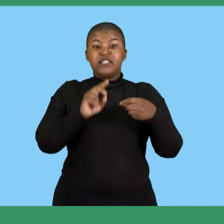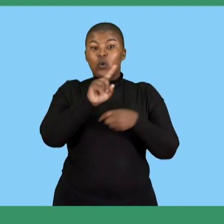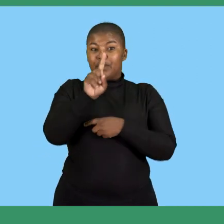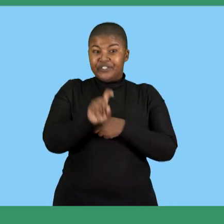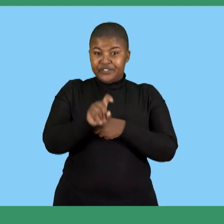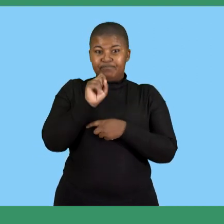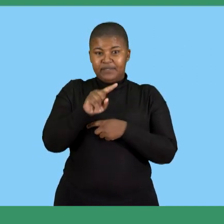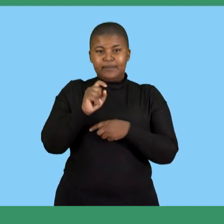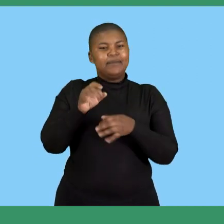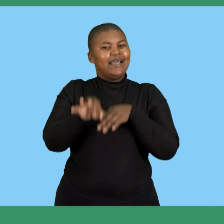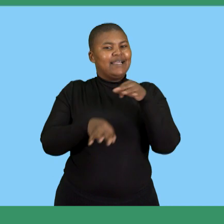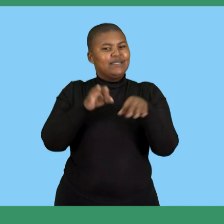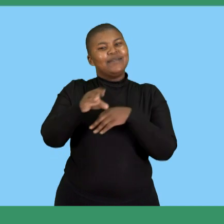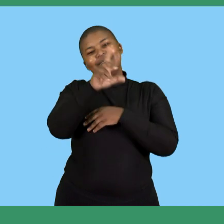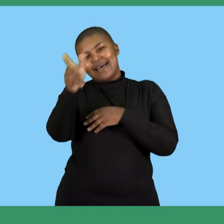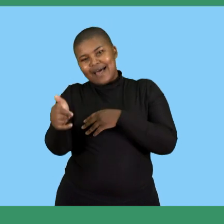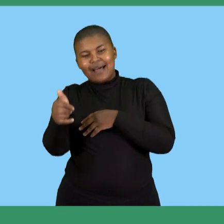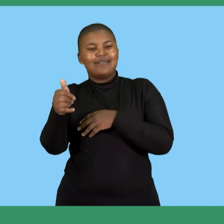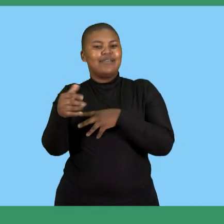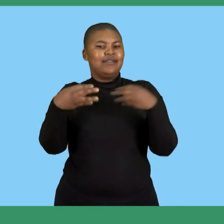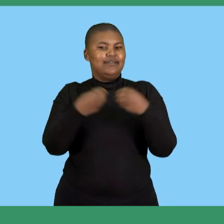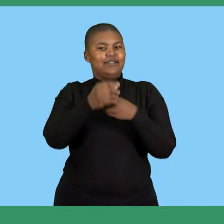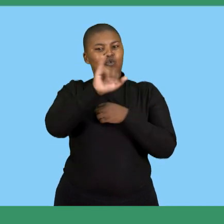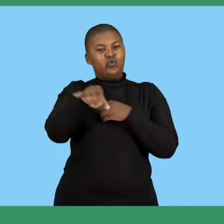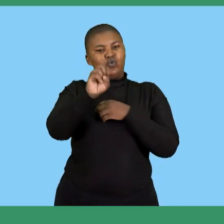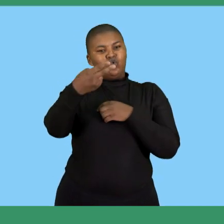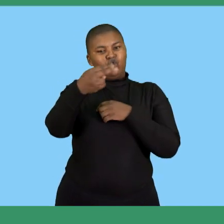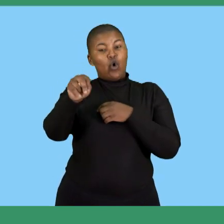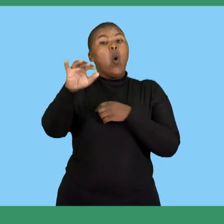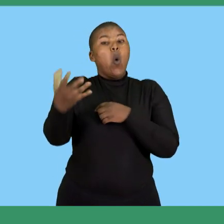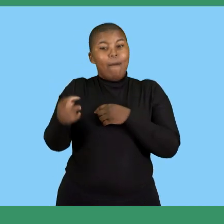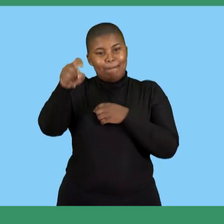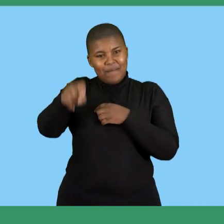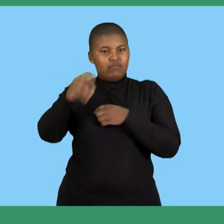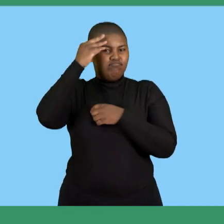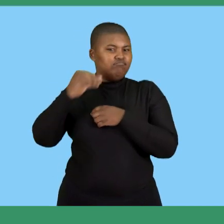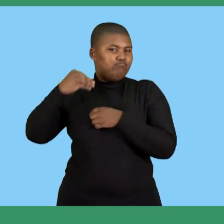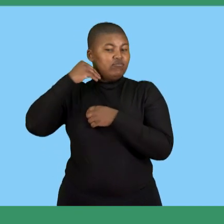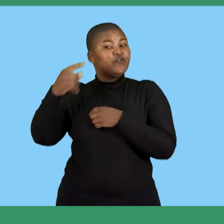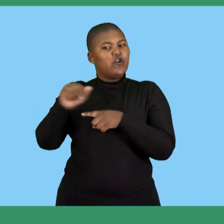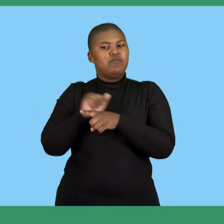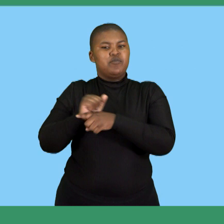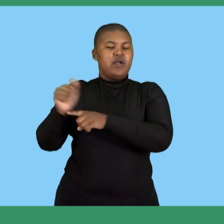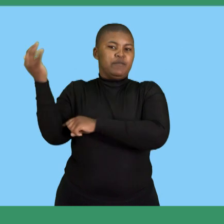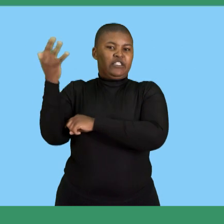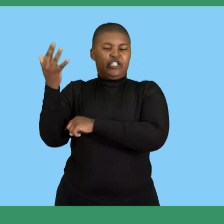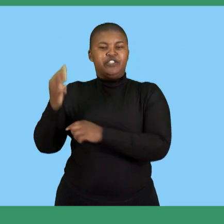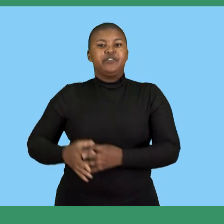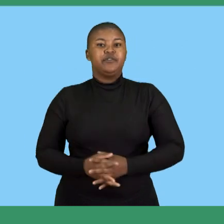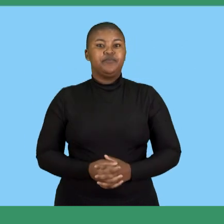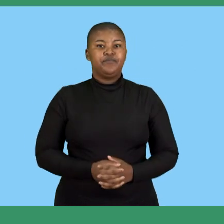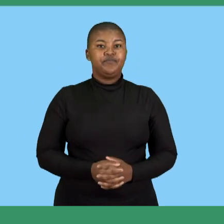says to us, discuss other factors that John considered or has to consider when preparing